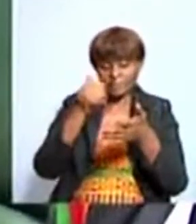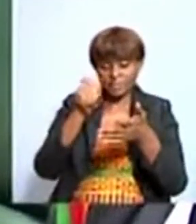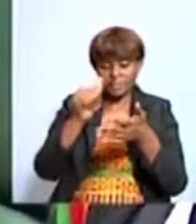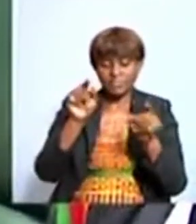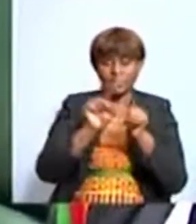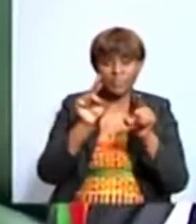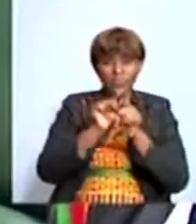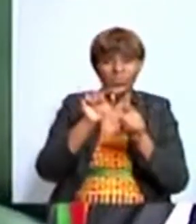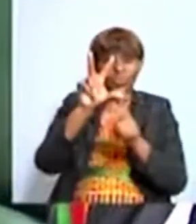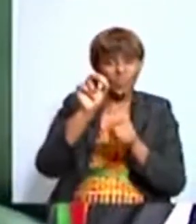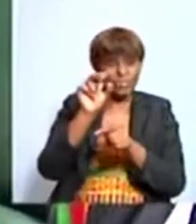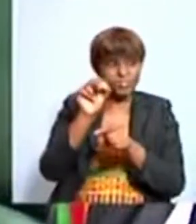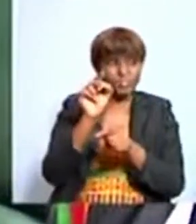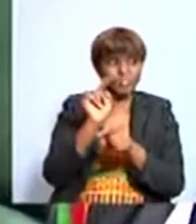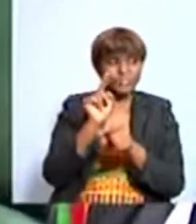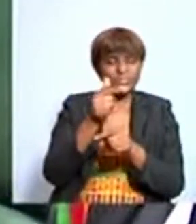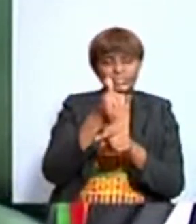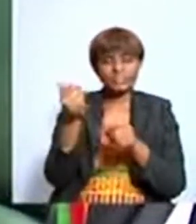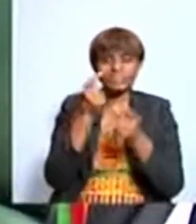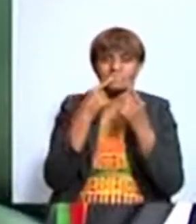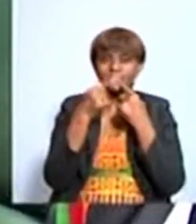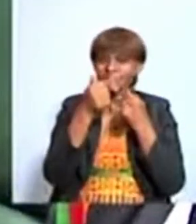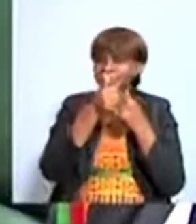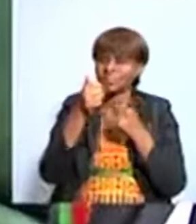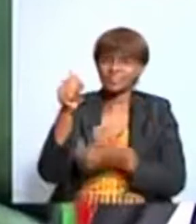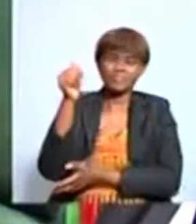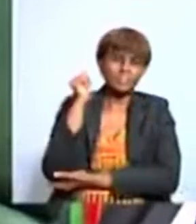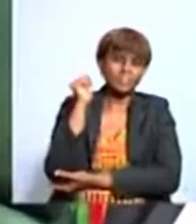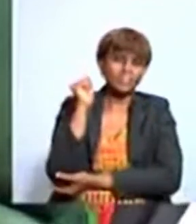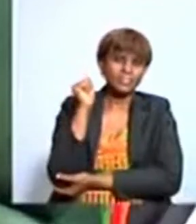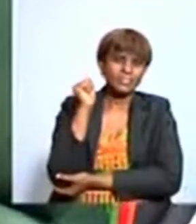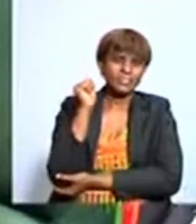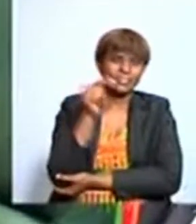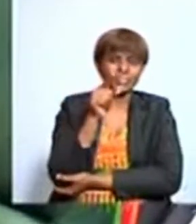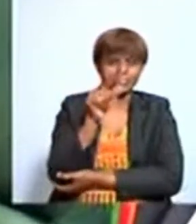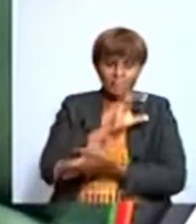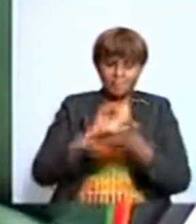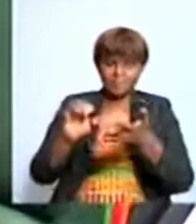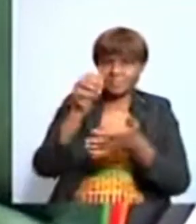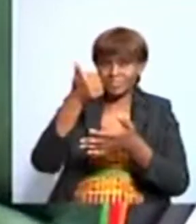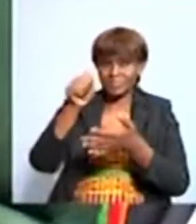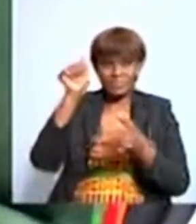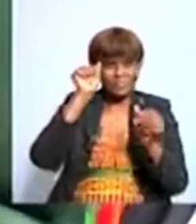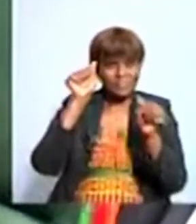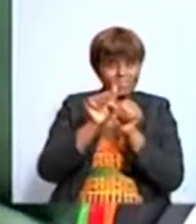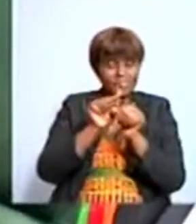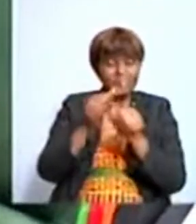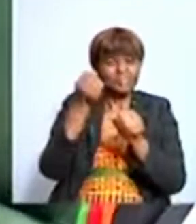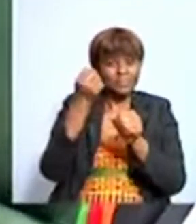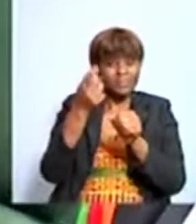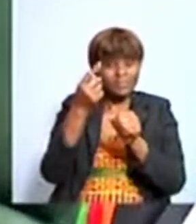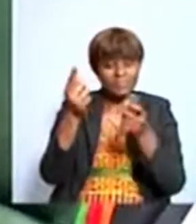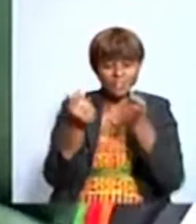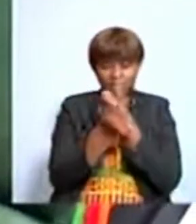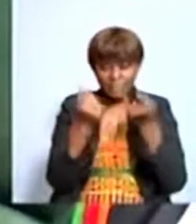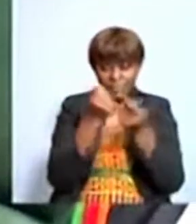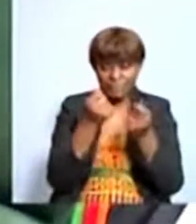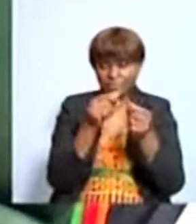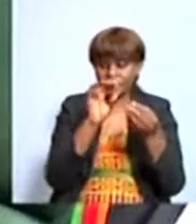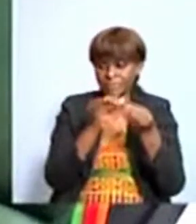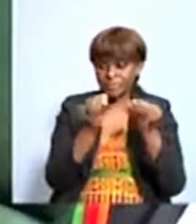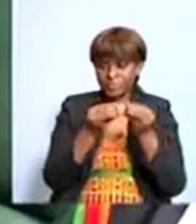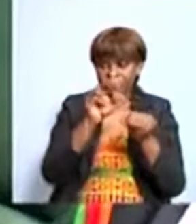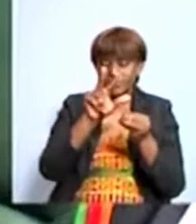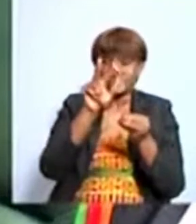of section 30. Any debate? Any objection? Clause 10 is agreed to. Clause 11, amendment of section